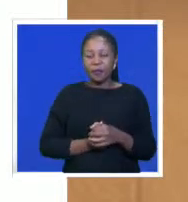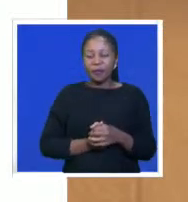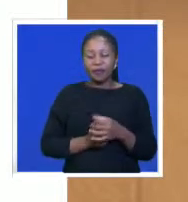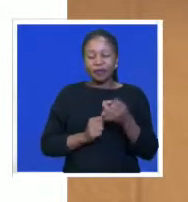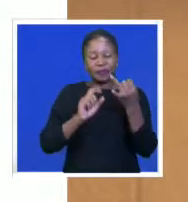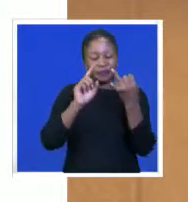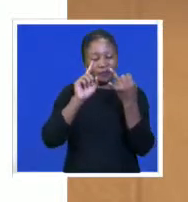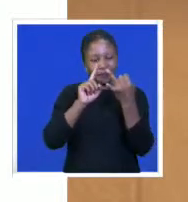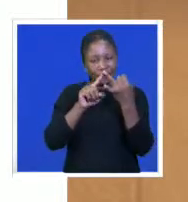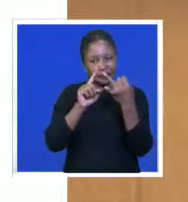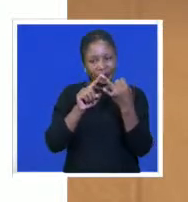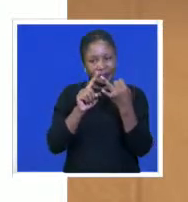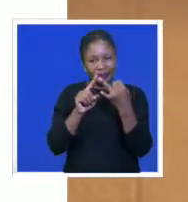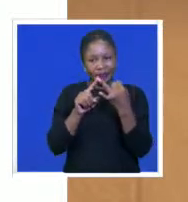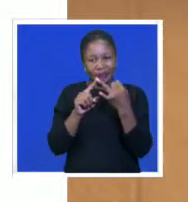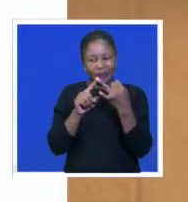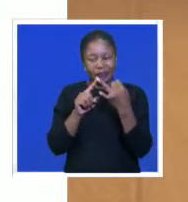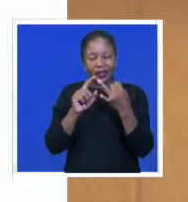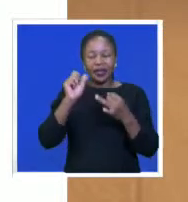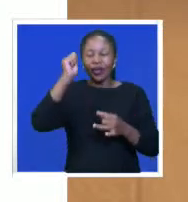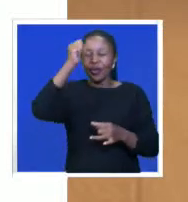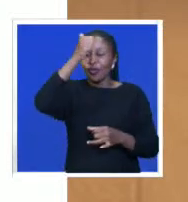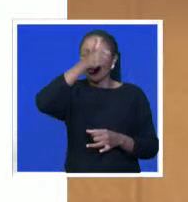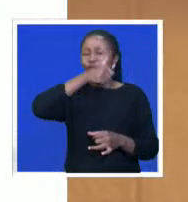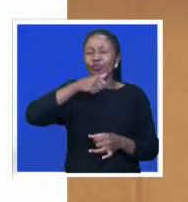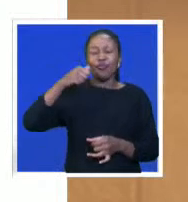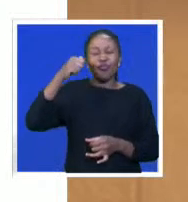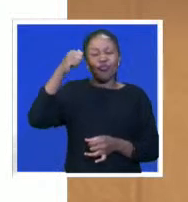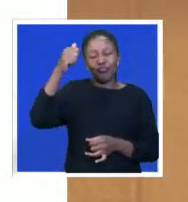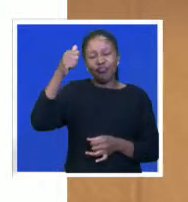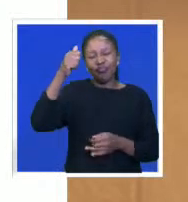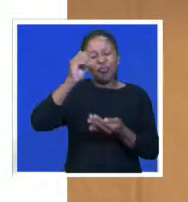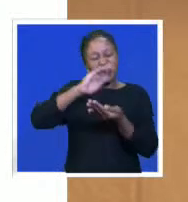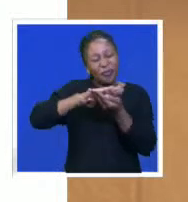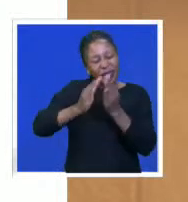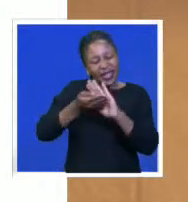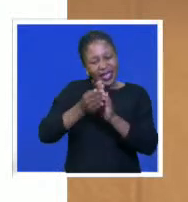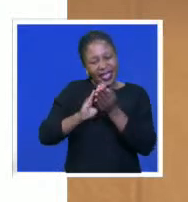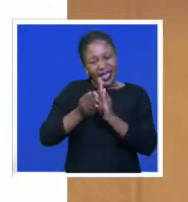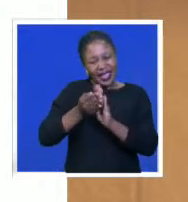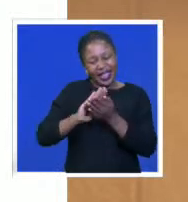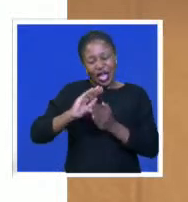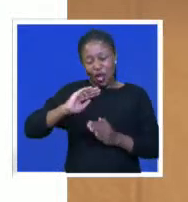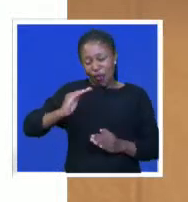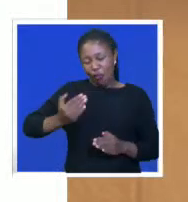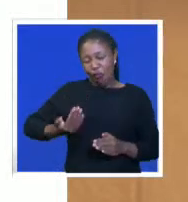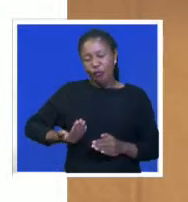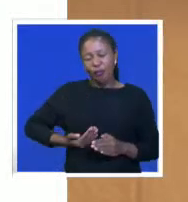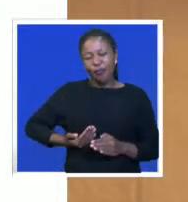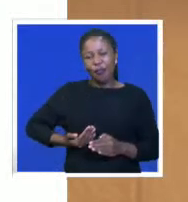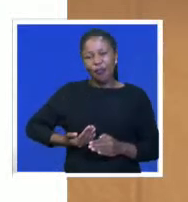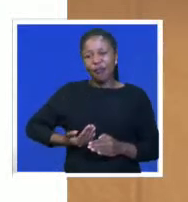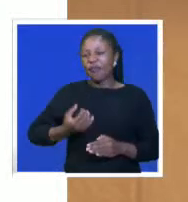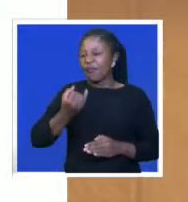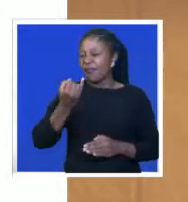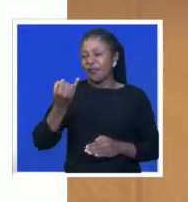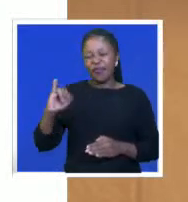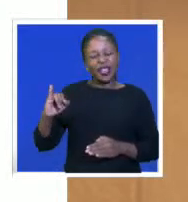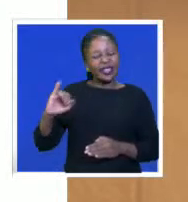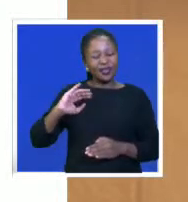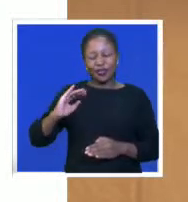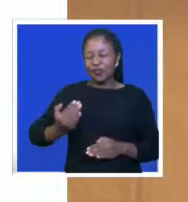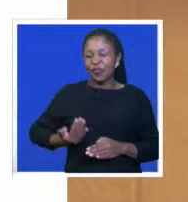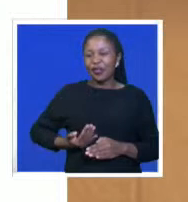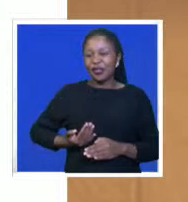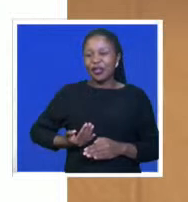Secondly, we also learned that God created Eve, the first woman, from